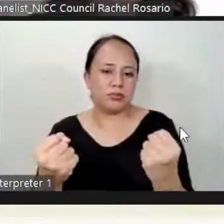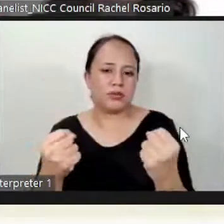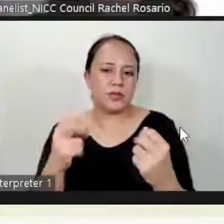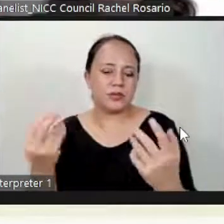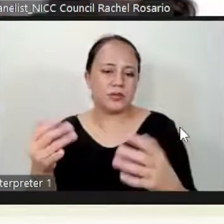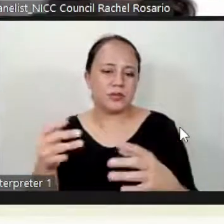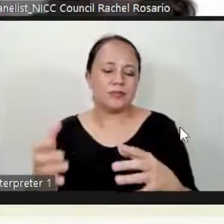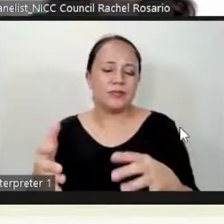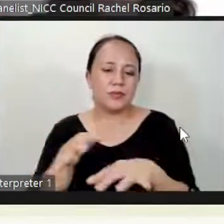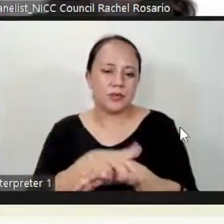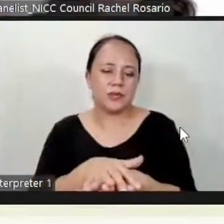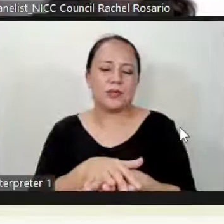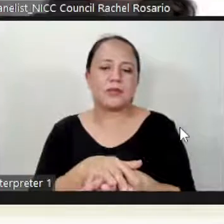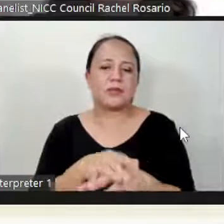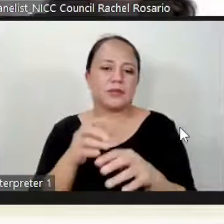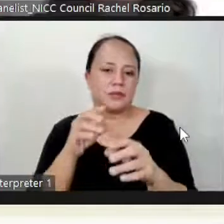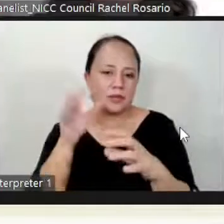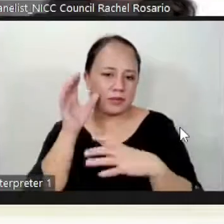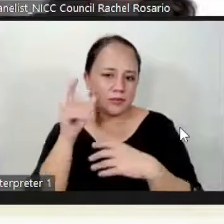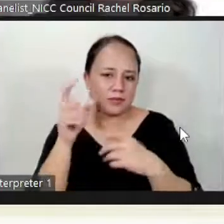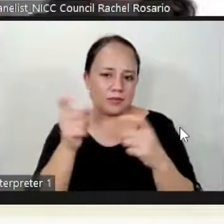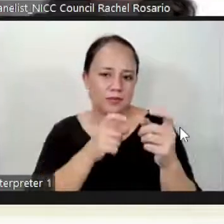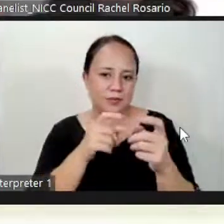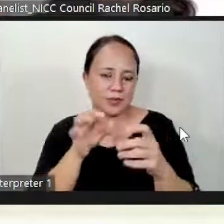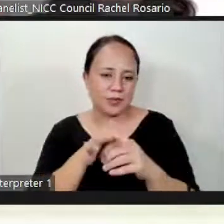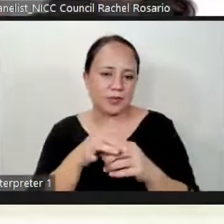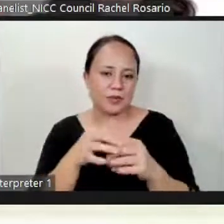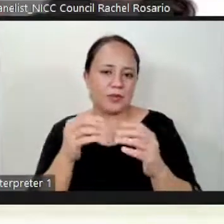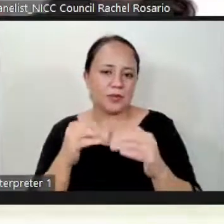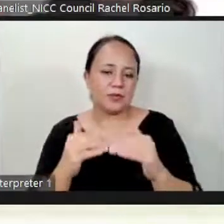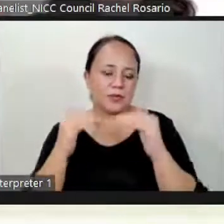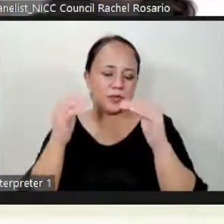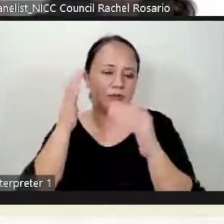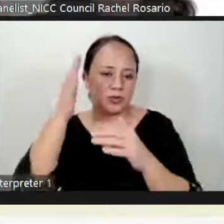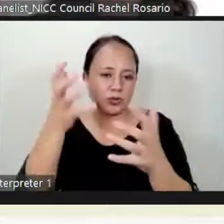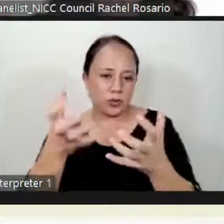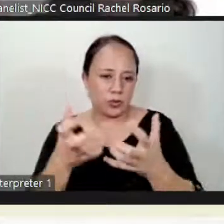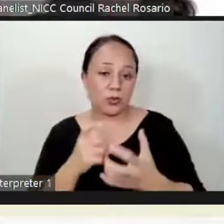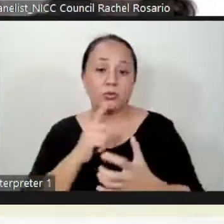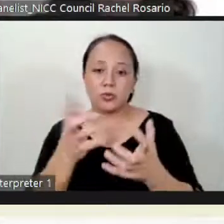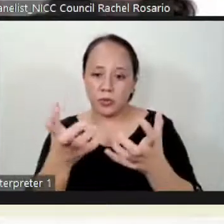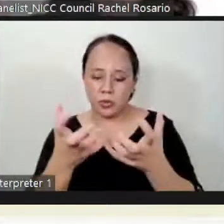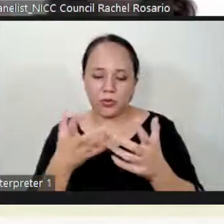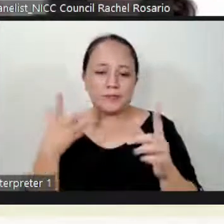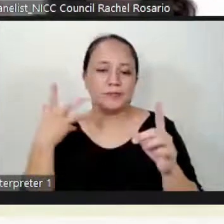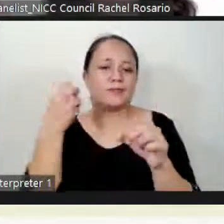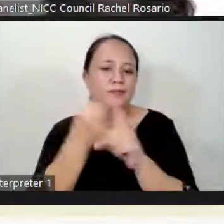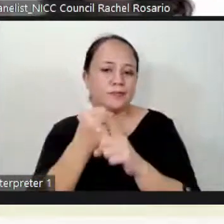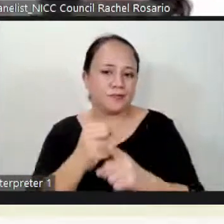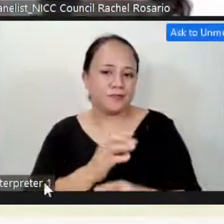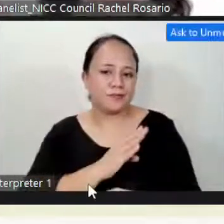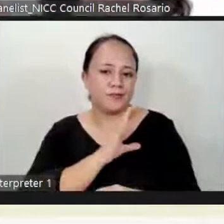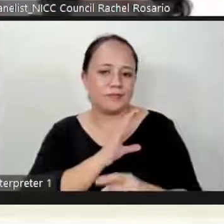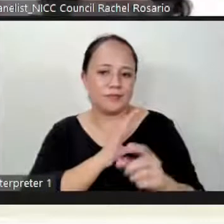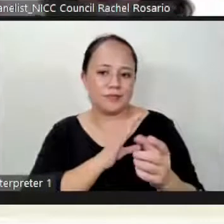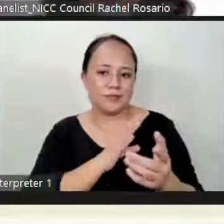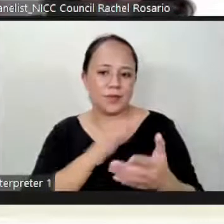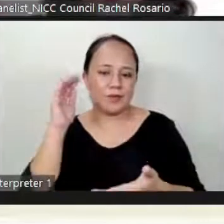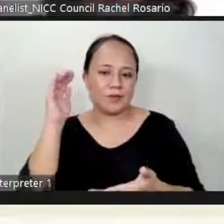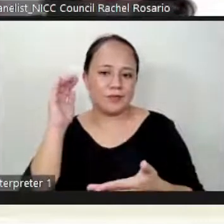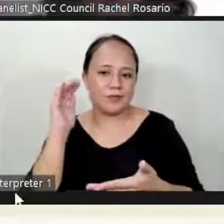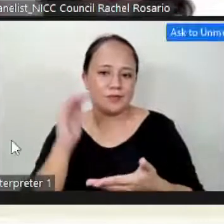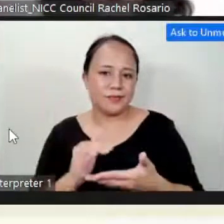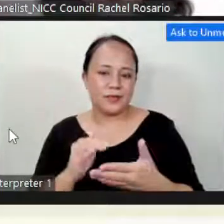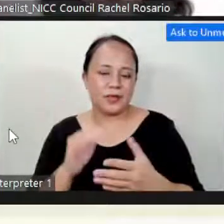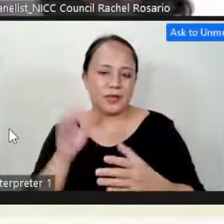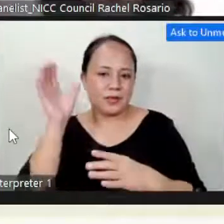Cancer Control Program, rising up to the future we want. And surely we want to reach the bold ambition of reducing our